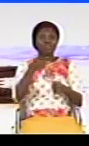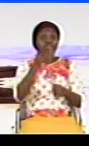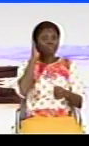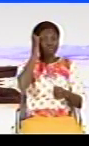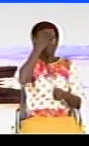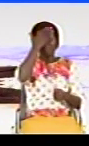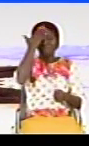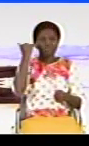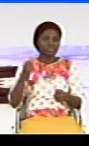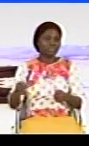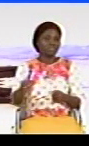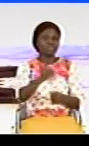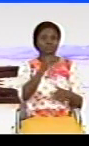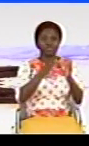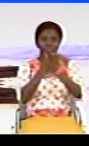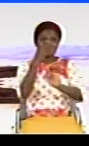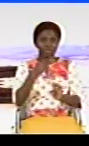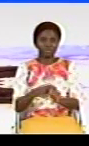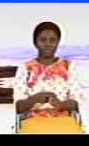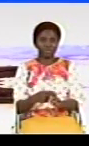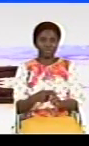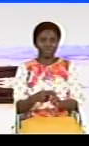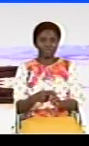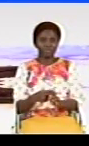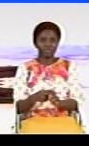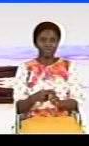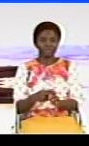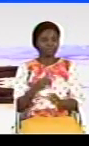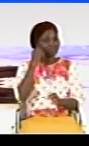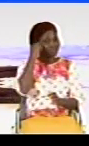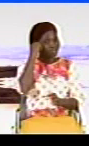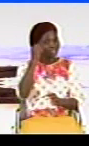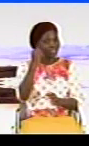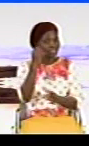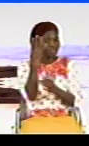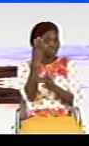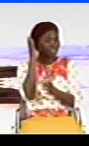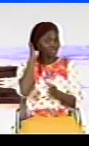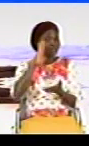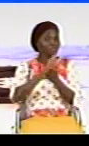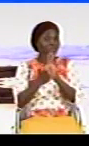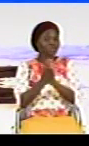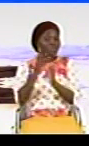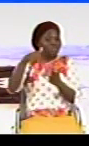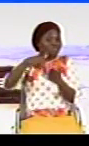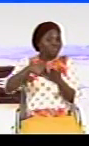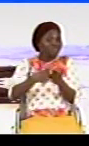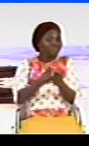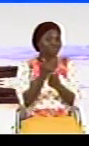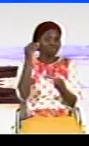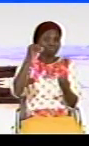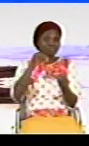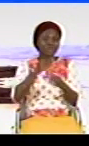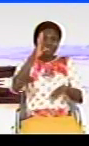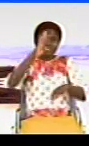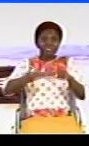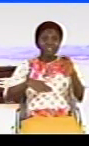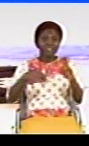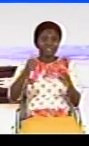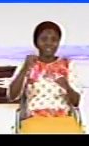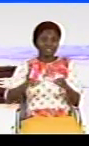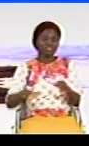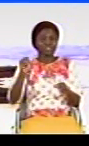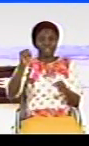Jesus' name. His flesh shall be fresher than the child's. All the things that has come